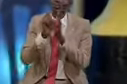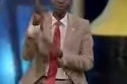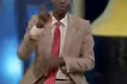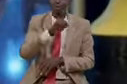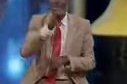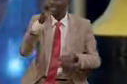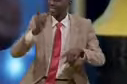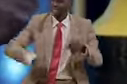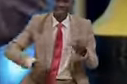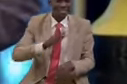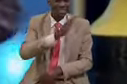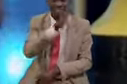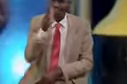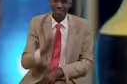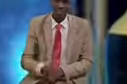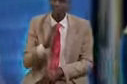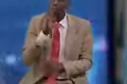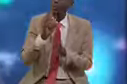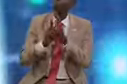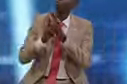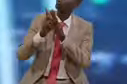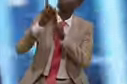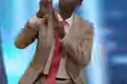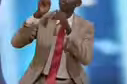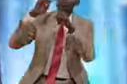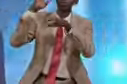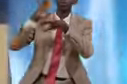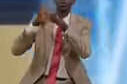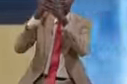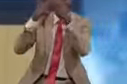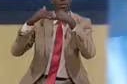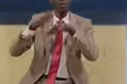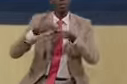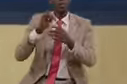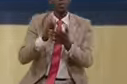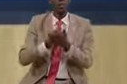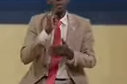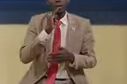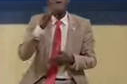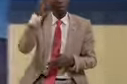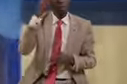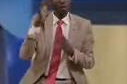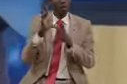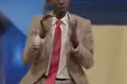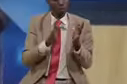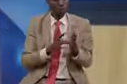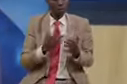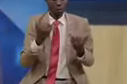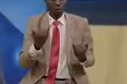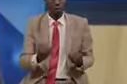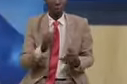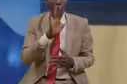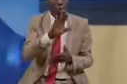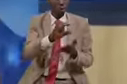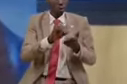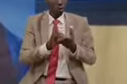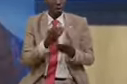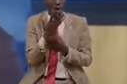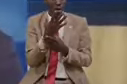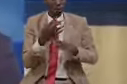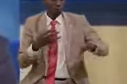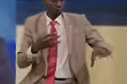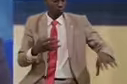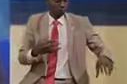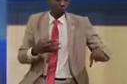tall enough to reach heaven. And so he holds your hand, and he is the one